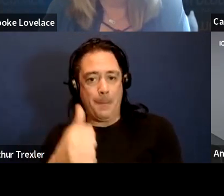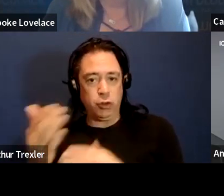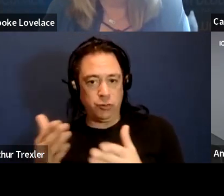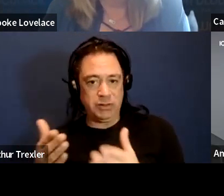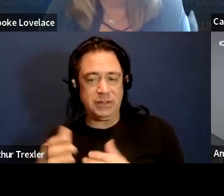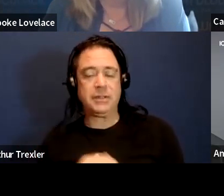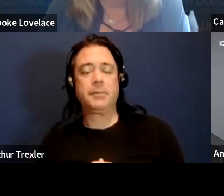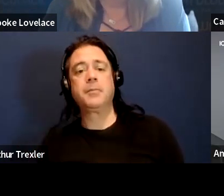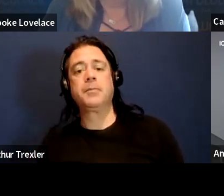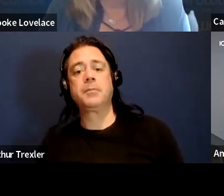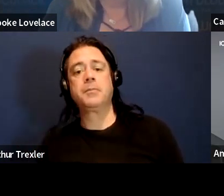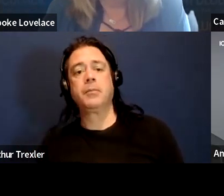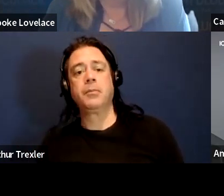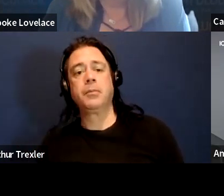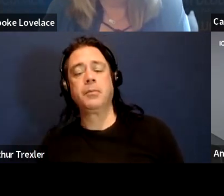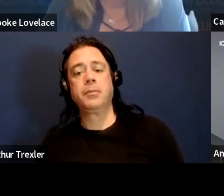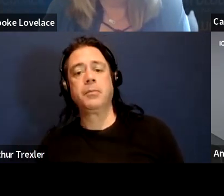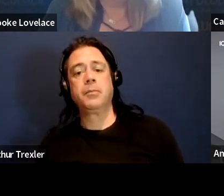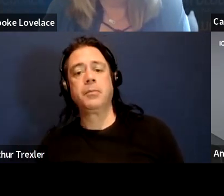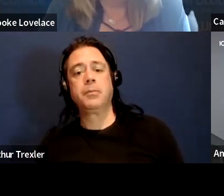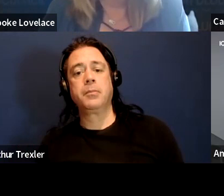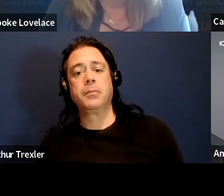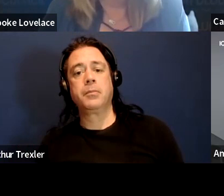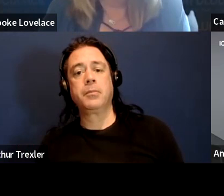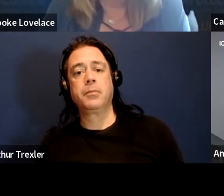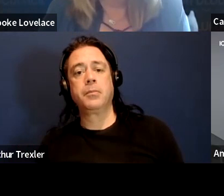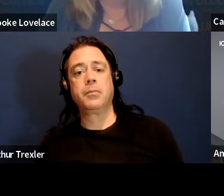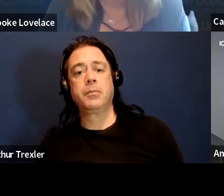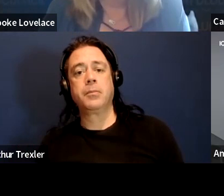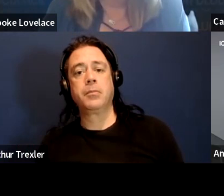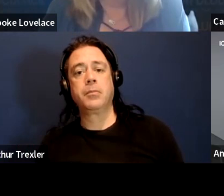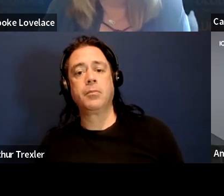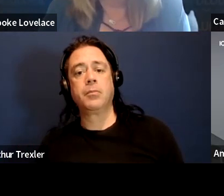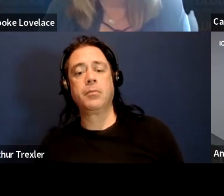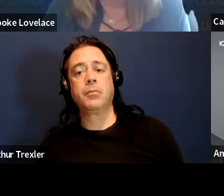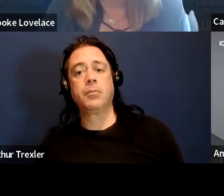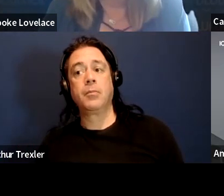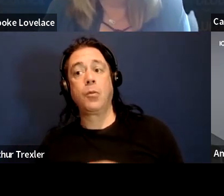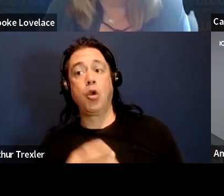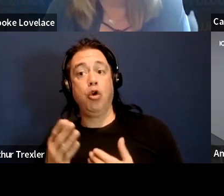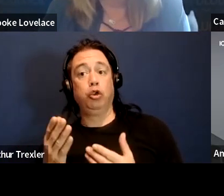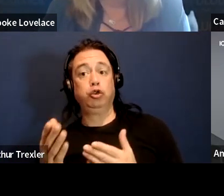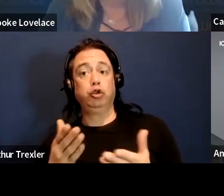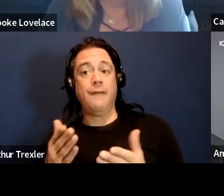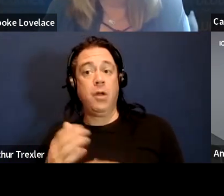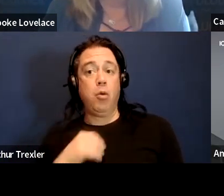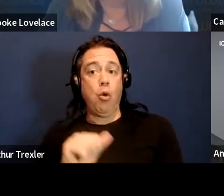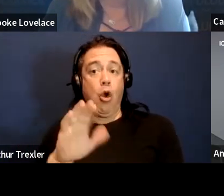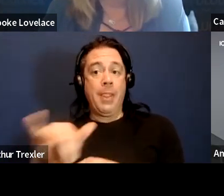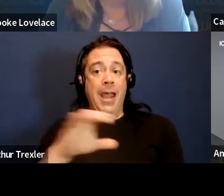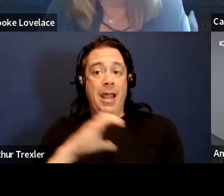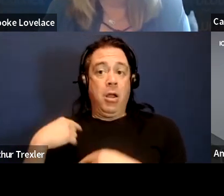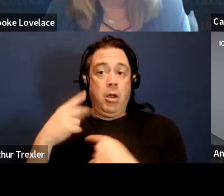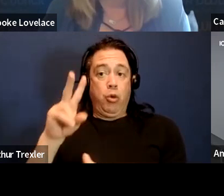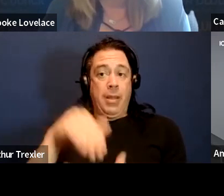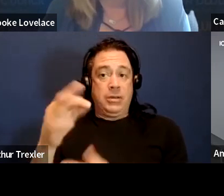community-based services. And, you know, serving on the council since 2019, I have